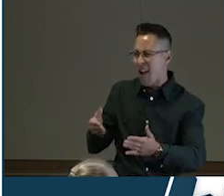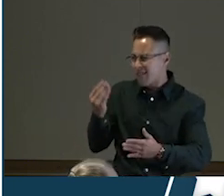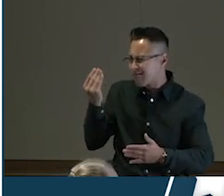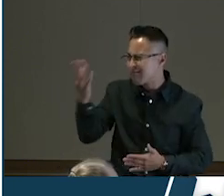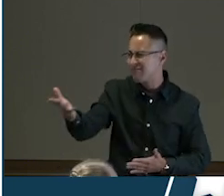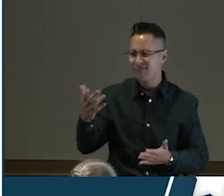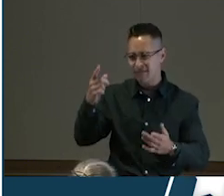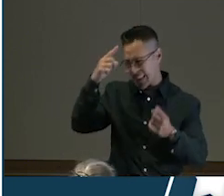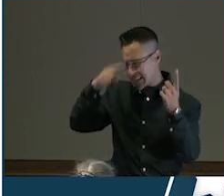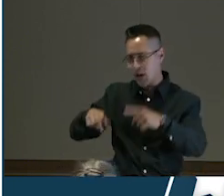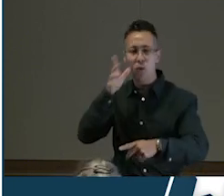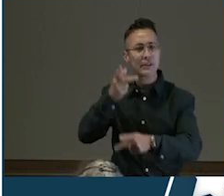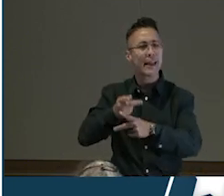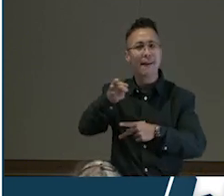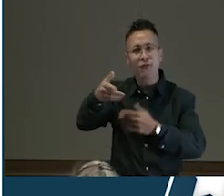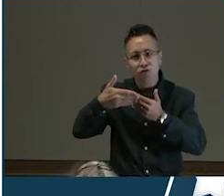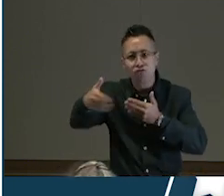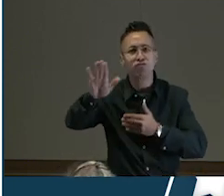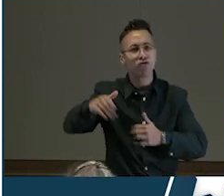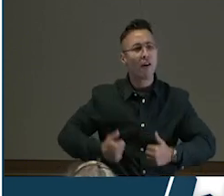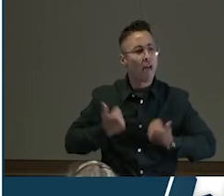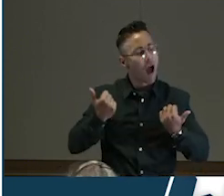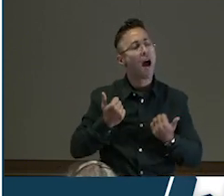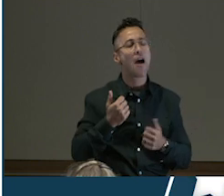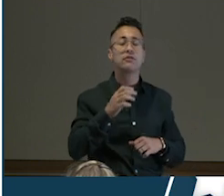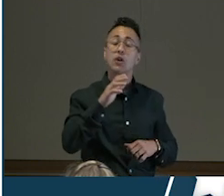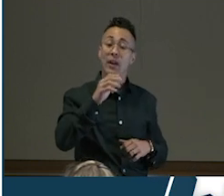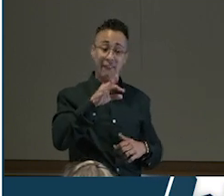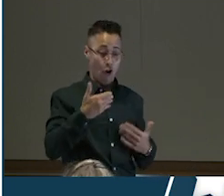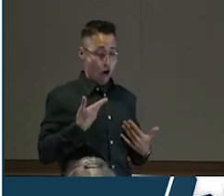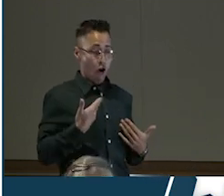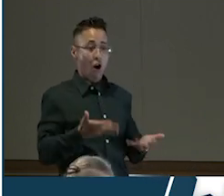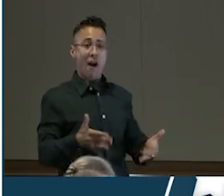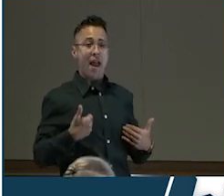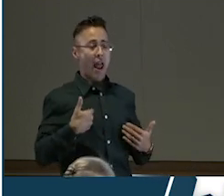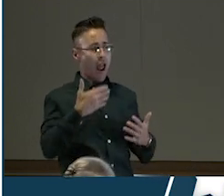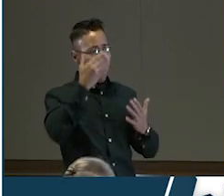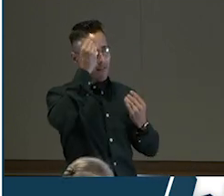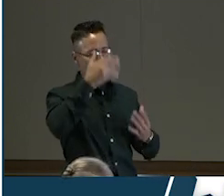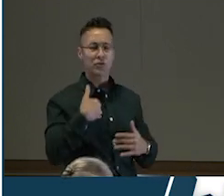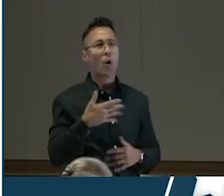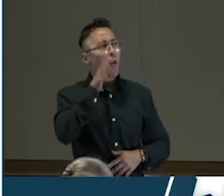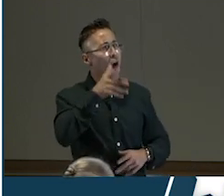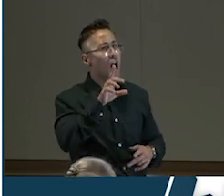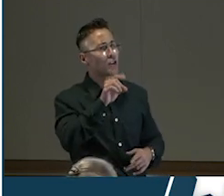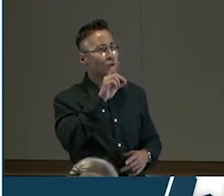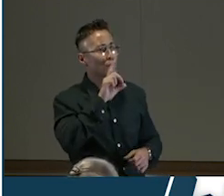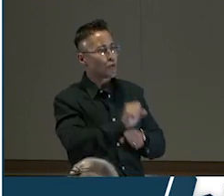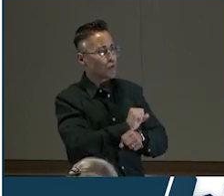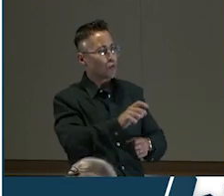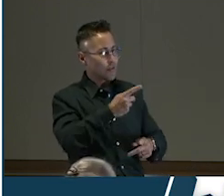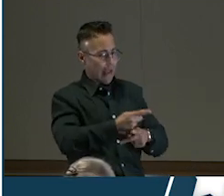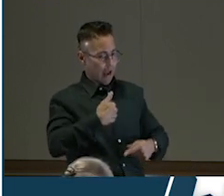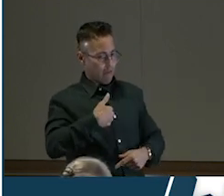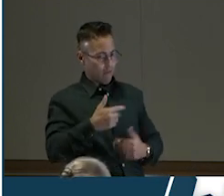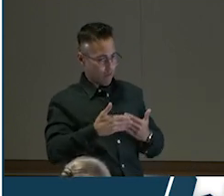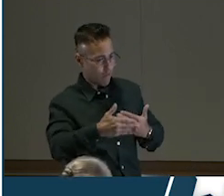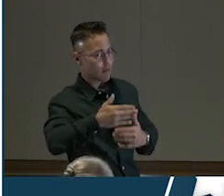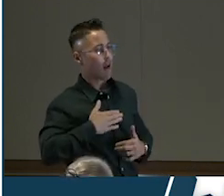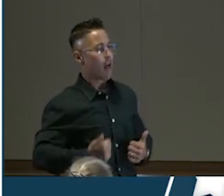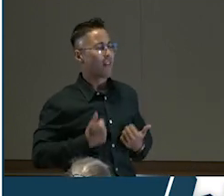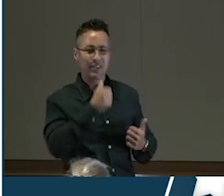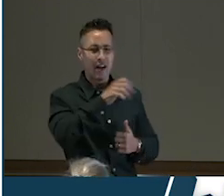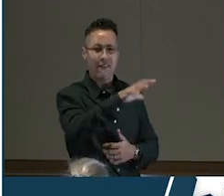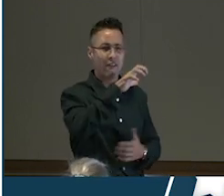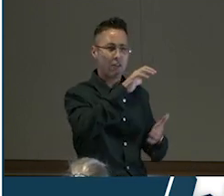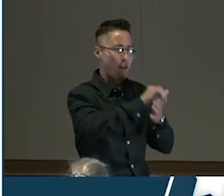going to take care of you for the rest of your life, right? And so having that information of, okay, what takes care of me for the rest of my life? It's not a $5 million pile of money.